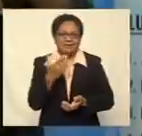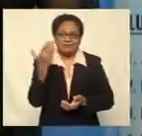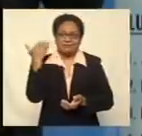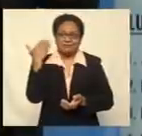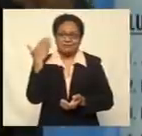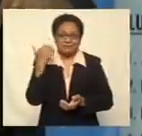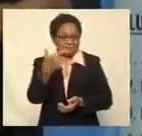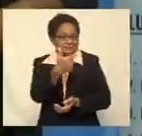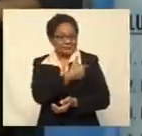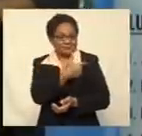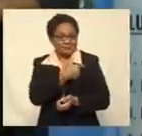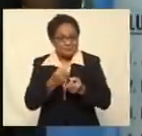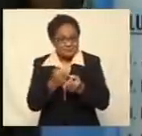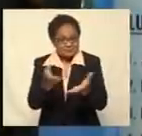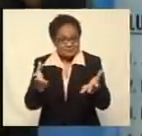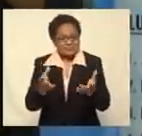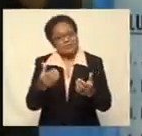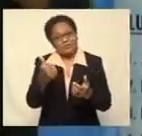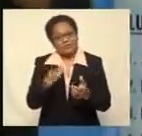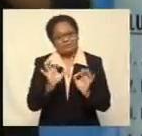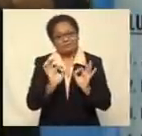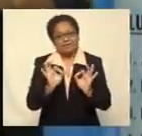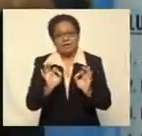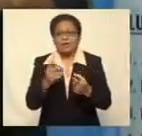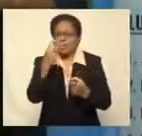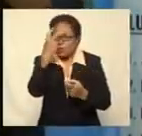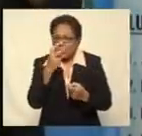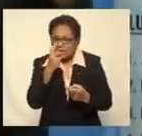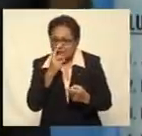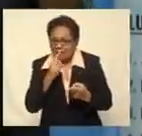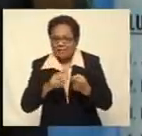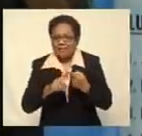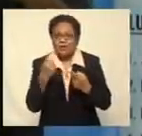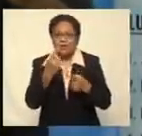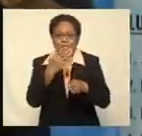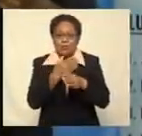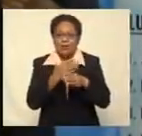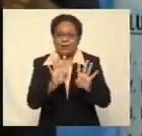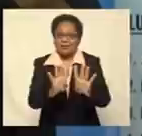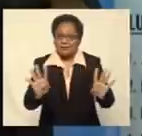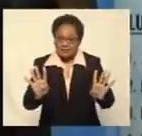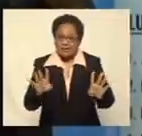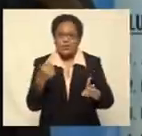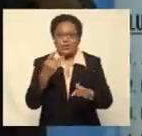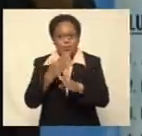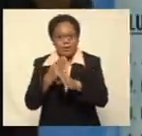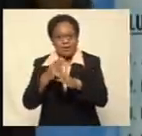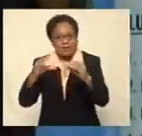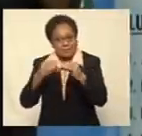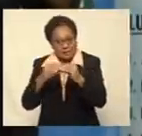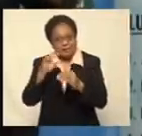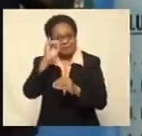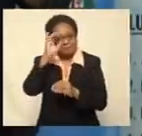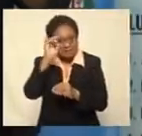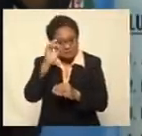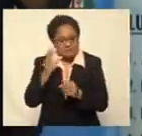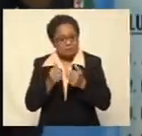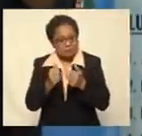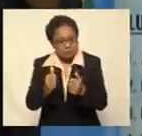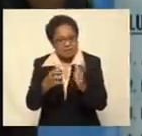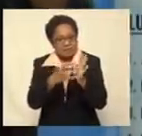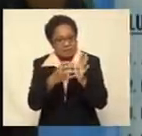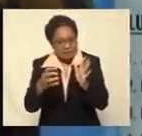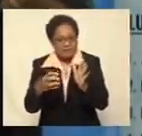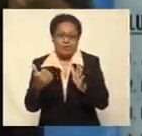as high-risk individuals, including the elderly, more frontline healthcare workers, bankers, taxi, minibus, and bus drivers came forward to